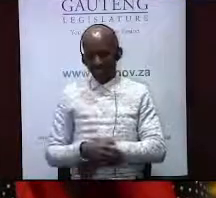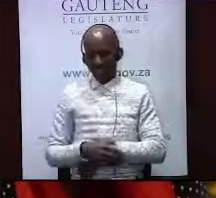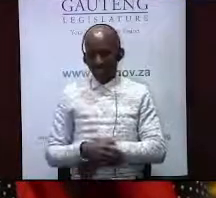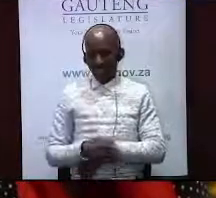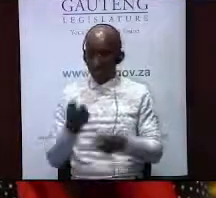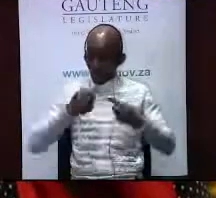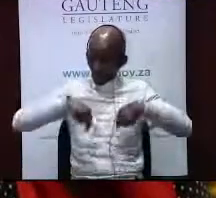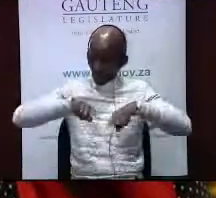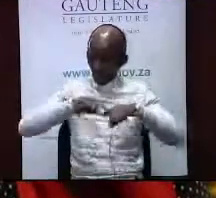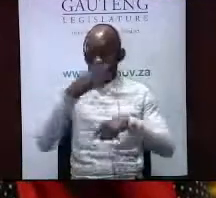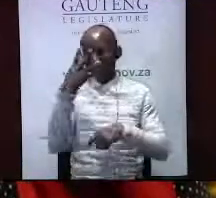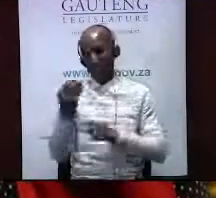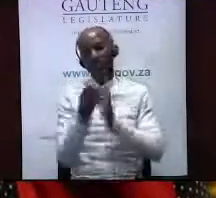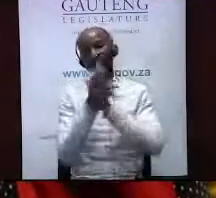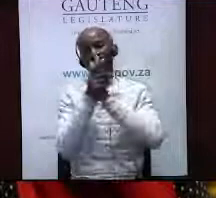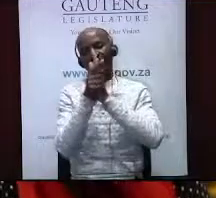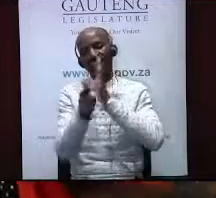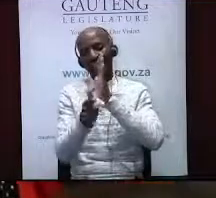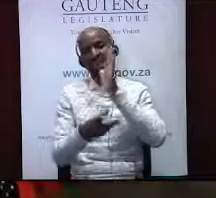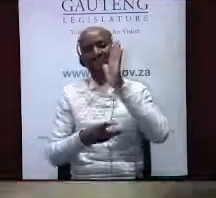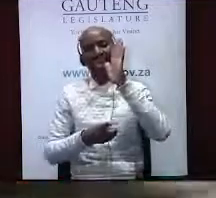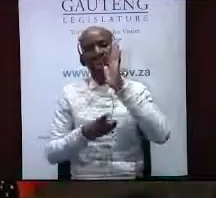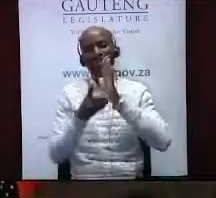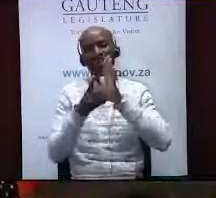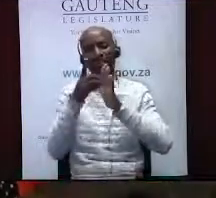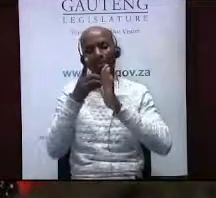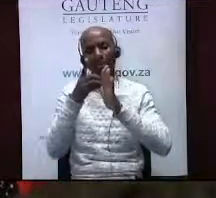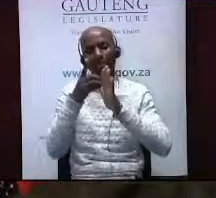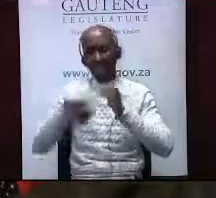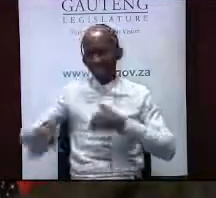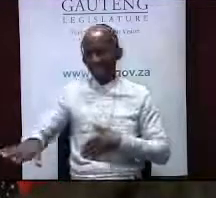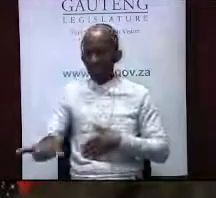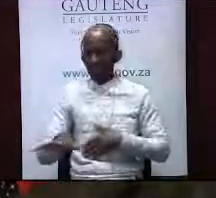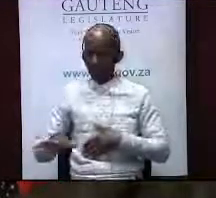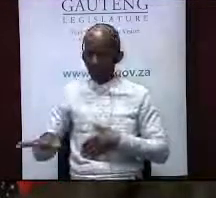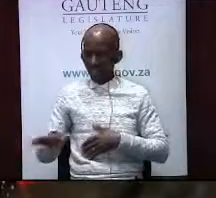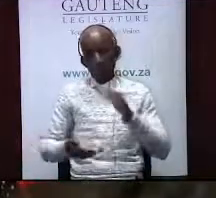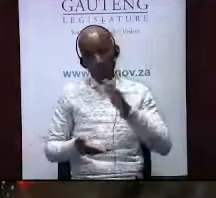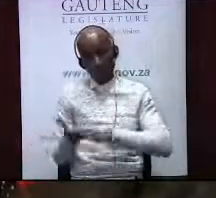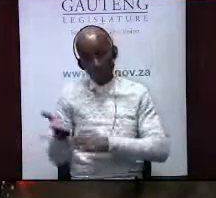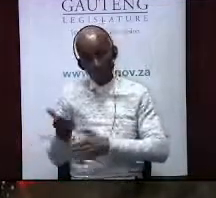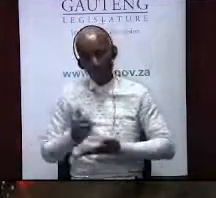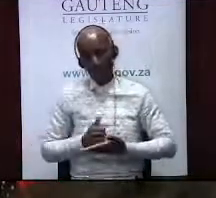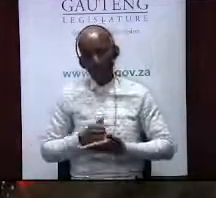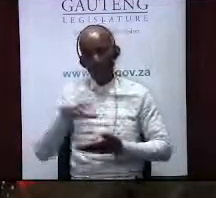this skills and developed area.